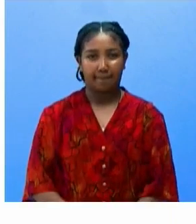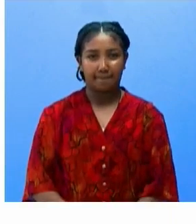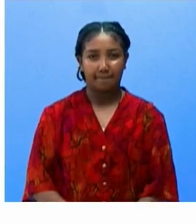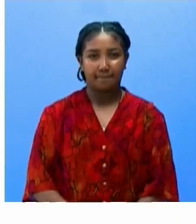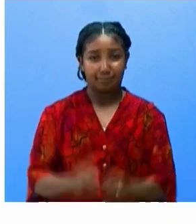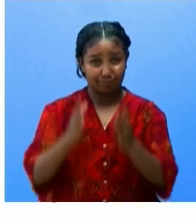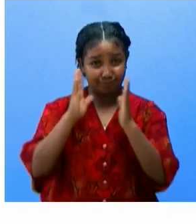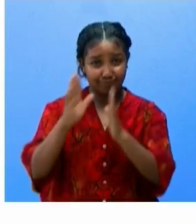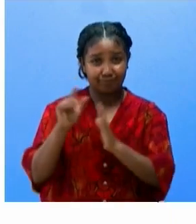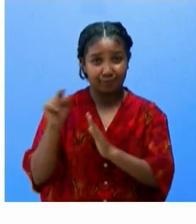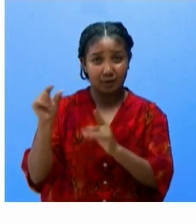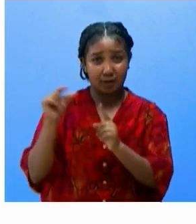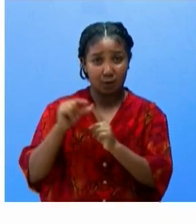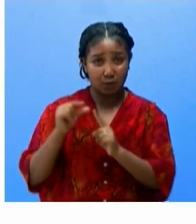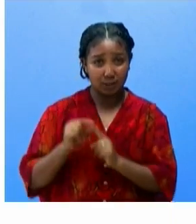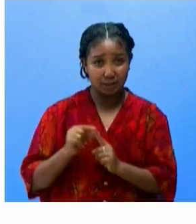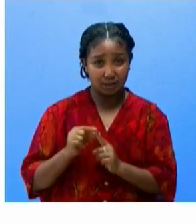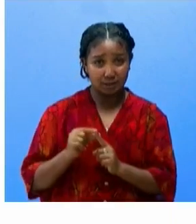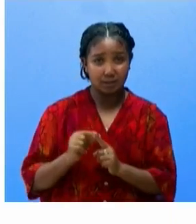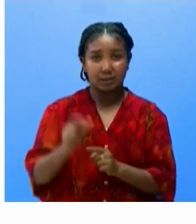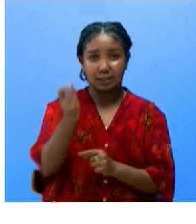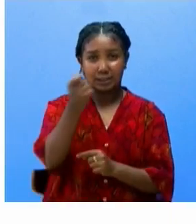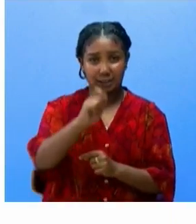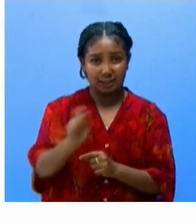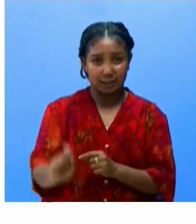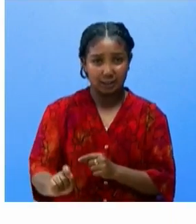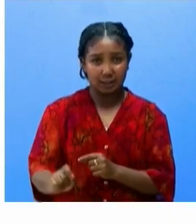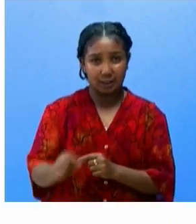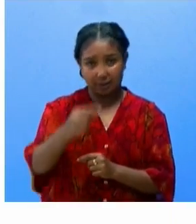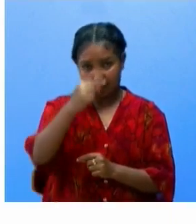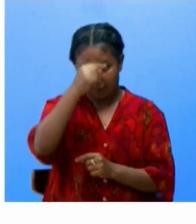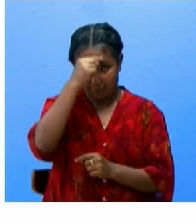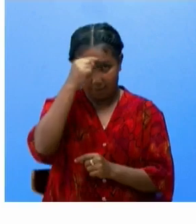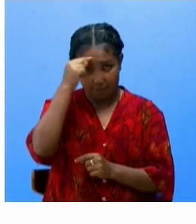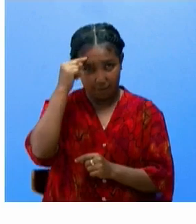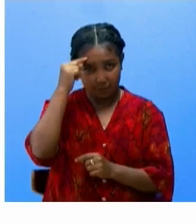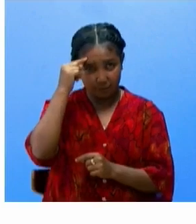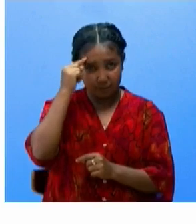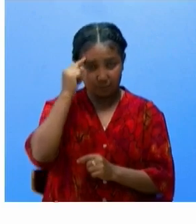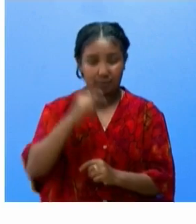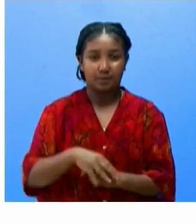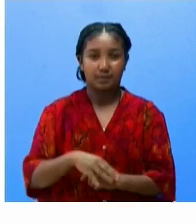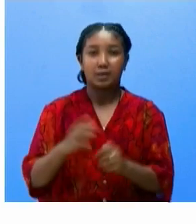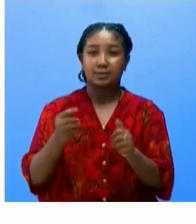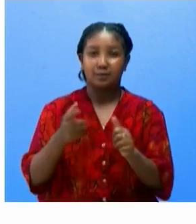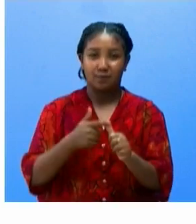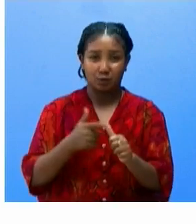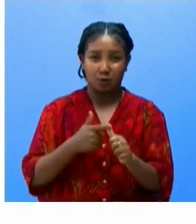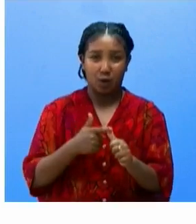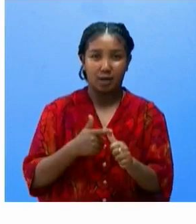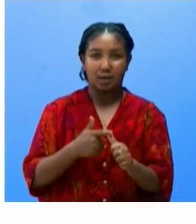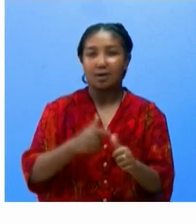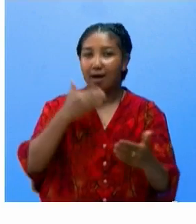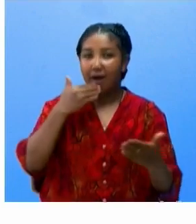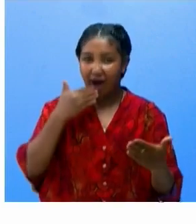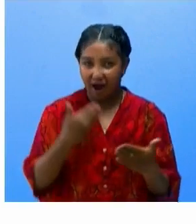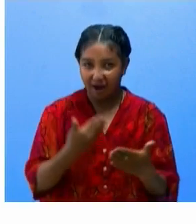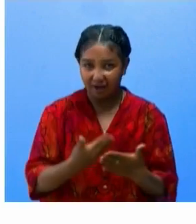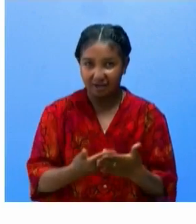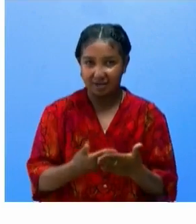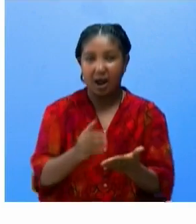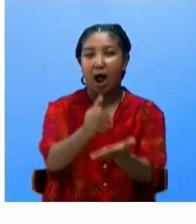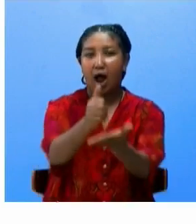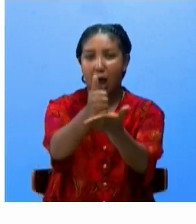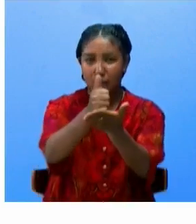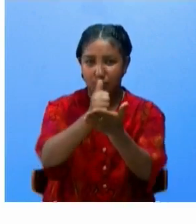Give attention to the words that are written in bold. The first one, kind and helpful.